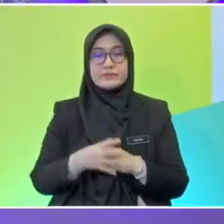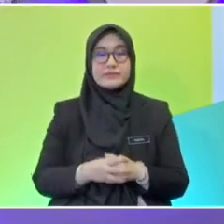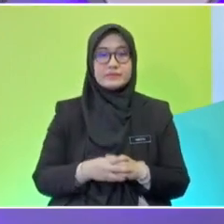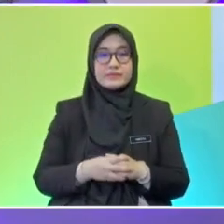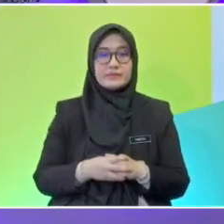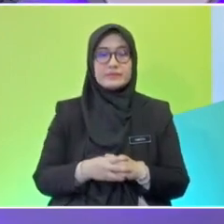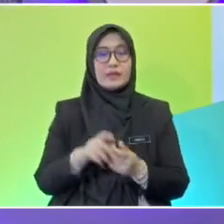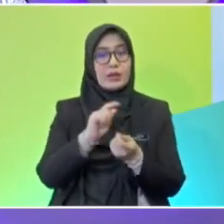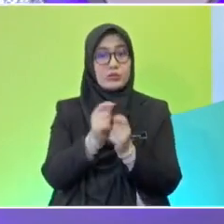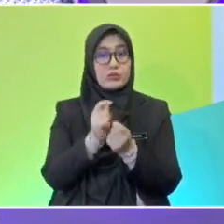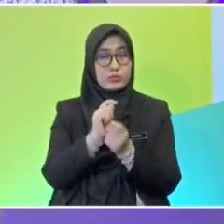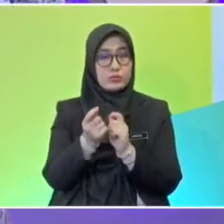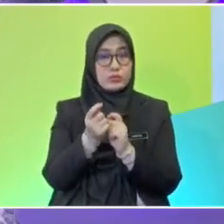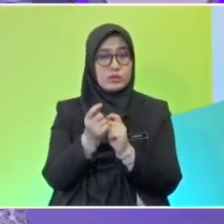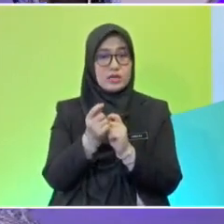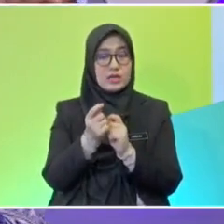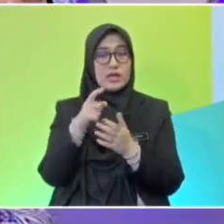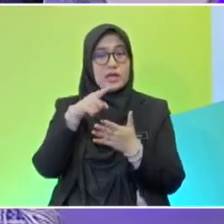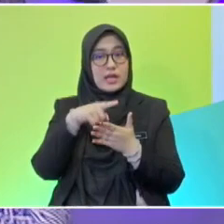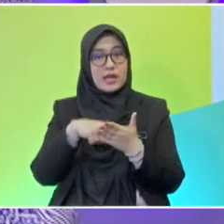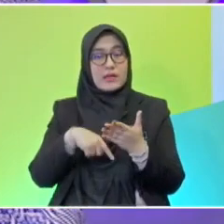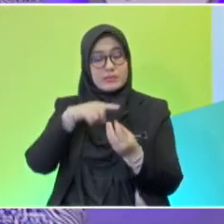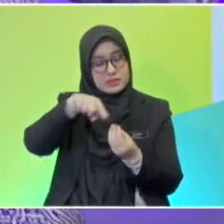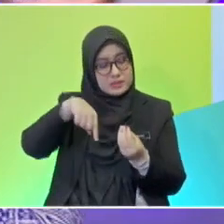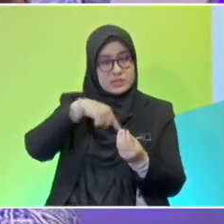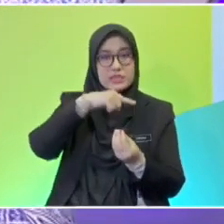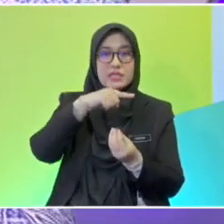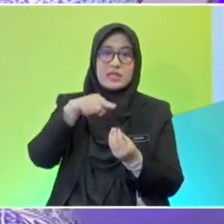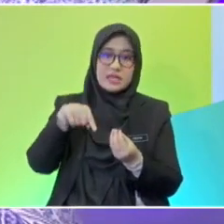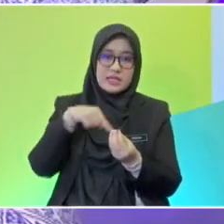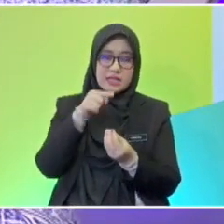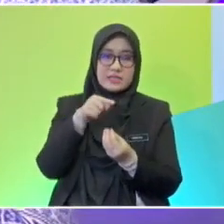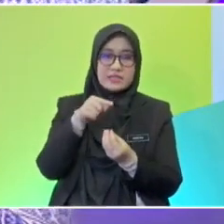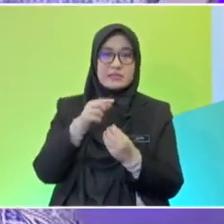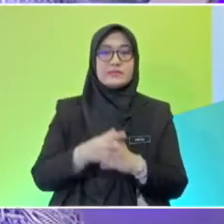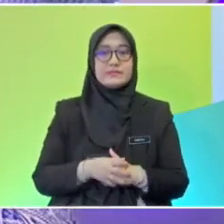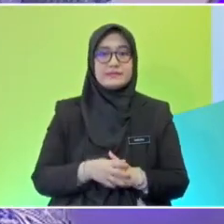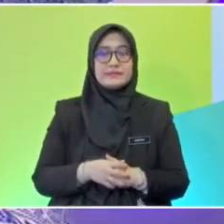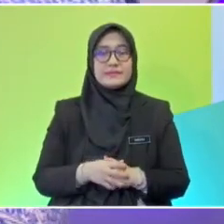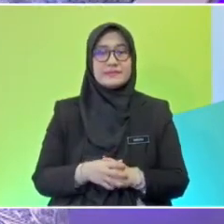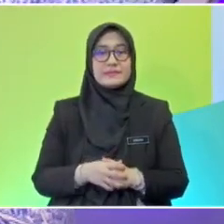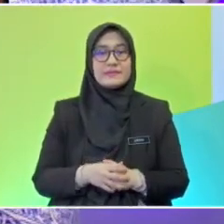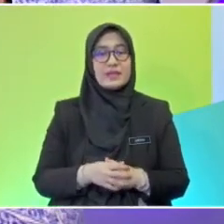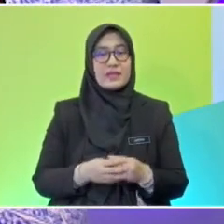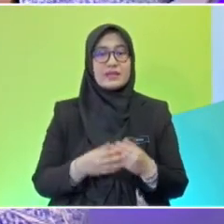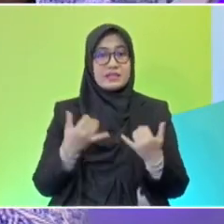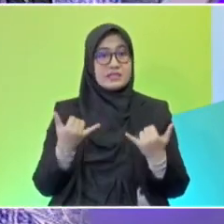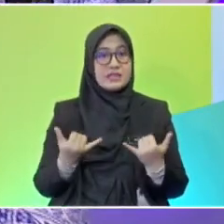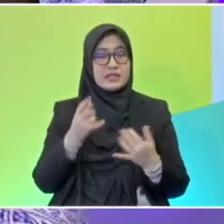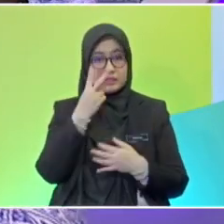exchanges involving their background, immediate environment, and matters of immediate interest. All right? Okay, so next we have